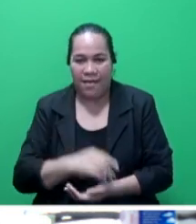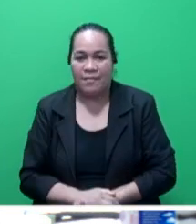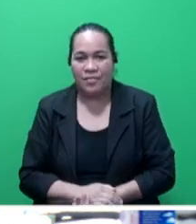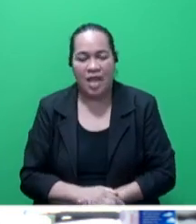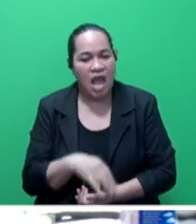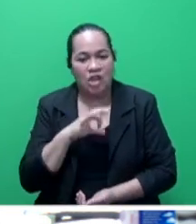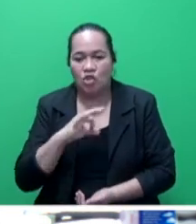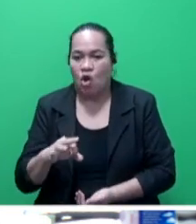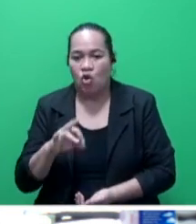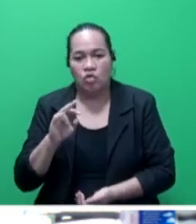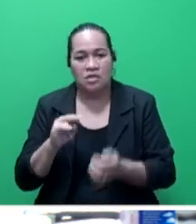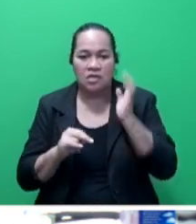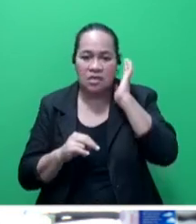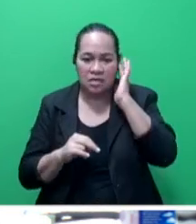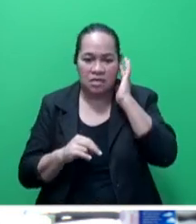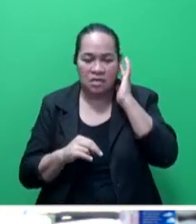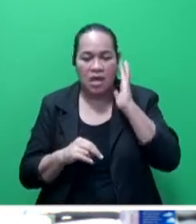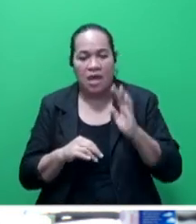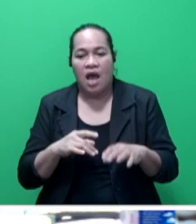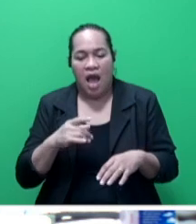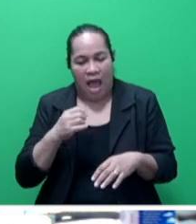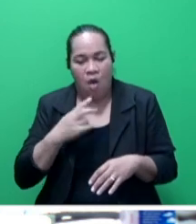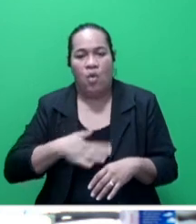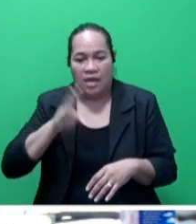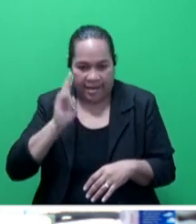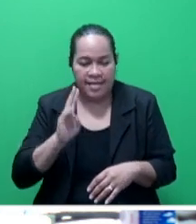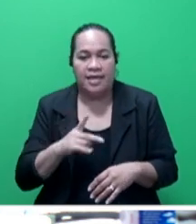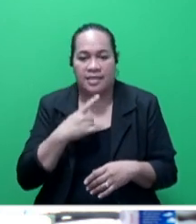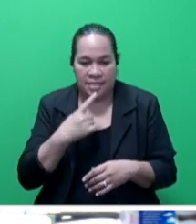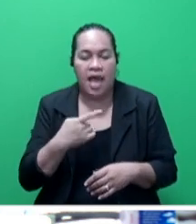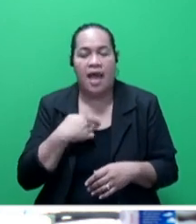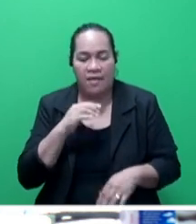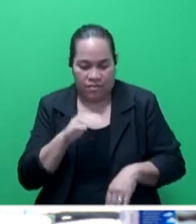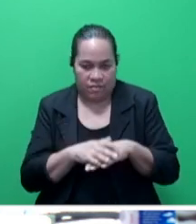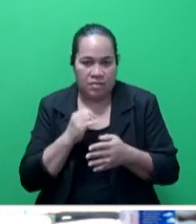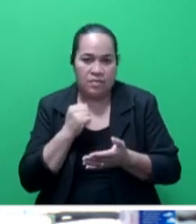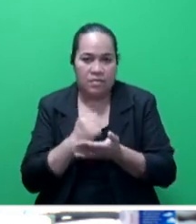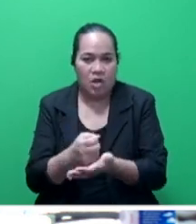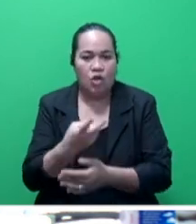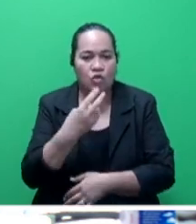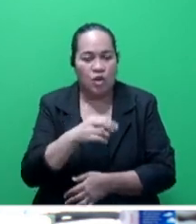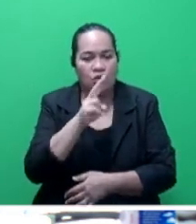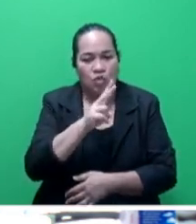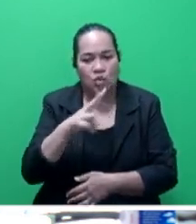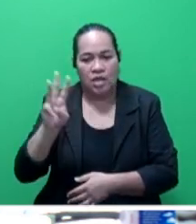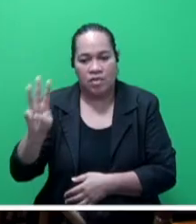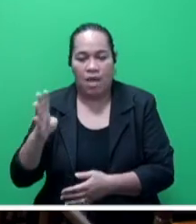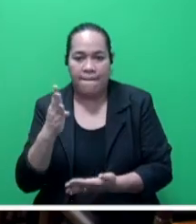no hesitation to, and again, reiterate my support for the 2022-2023 budget. Thank you, sir.